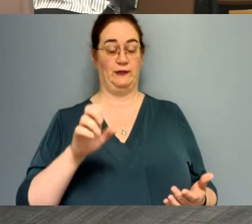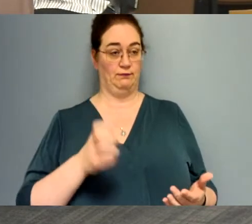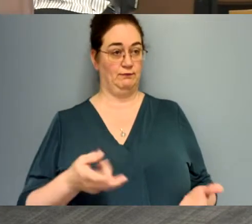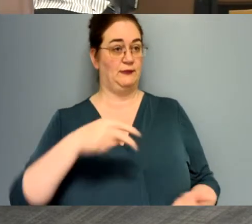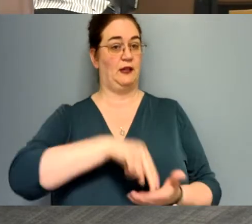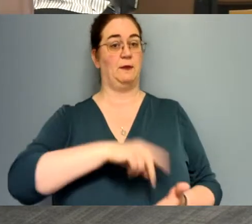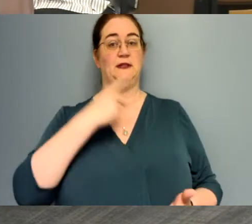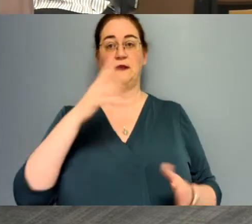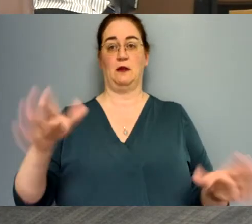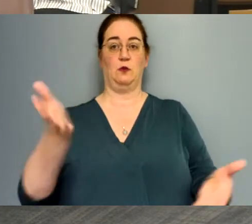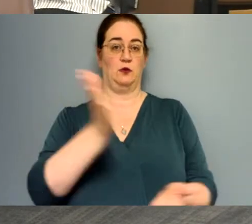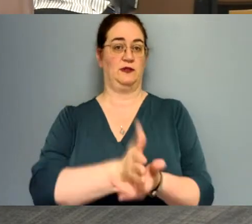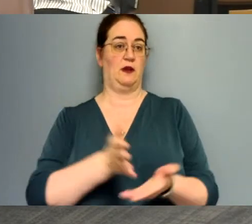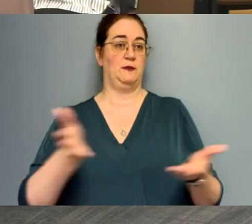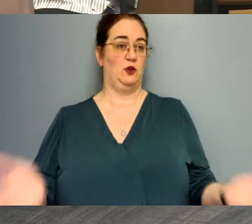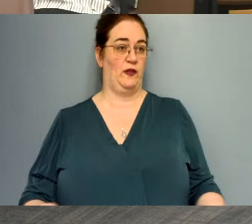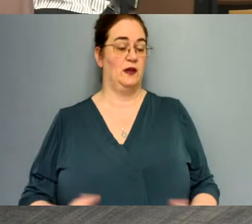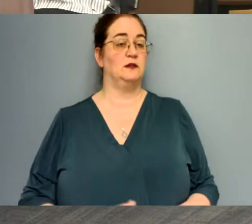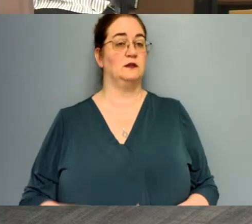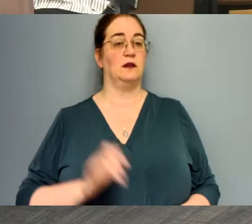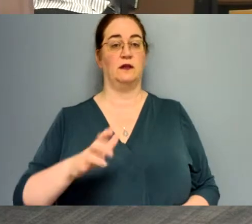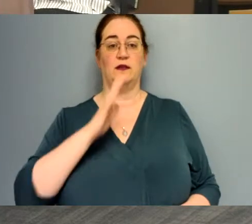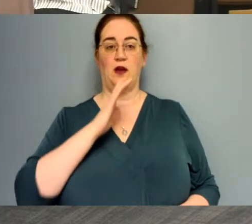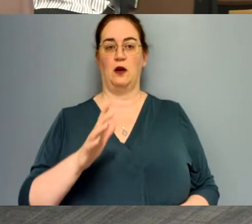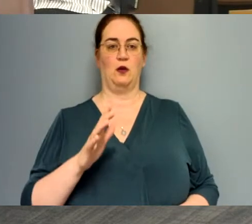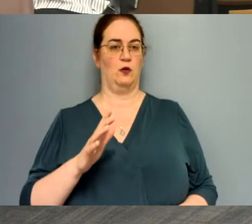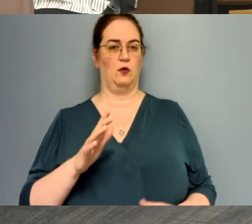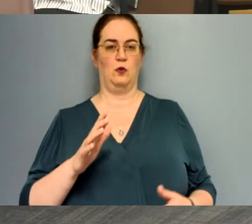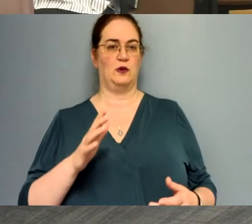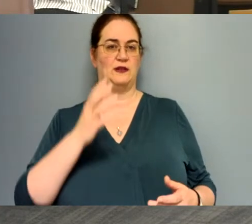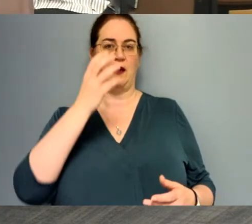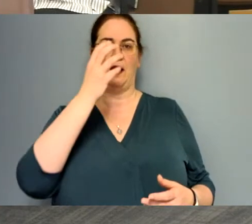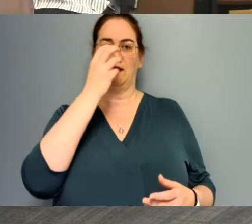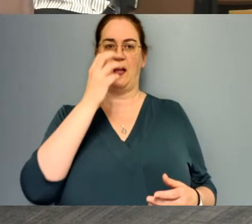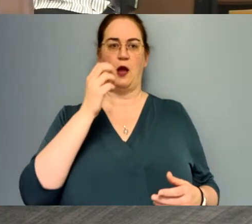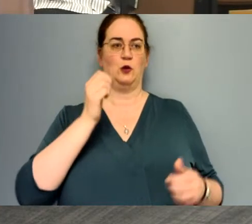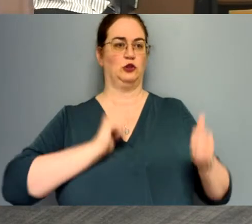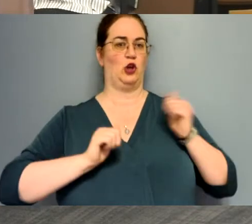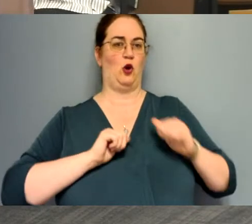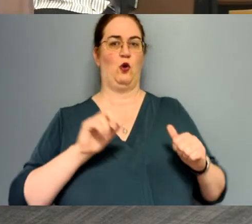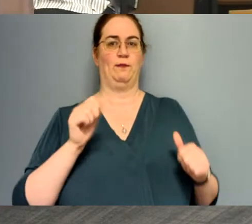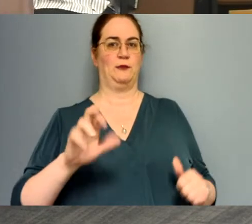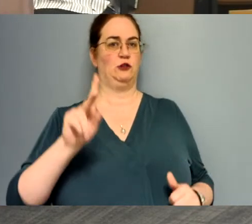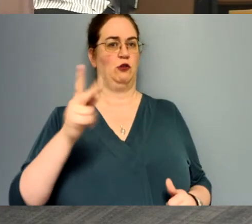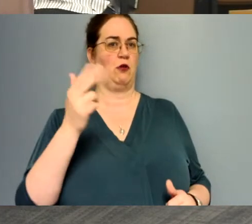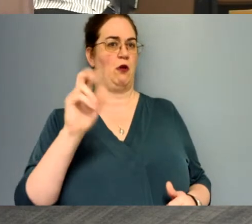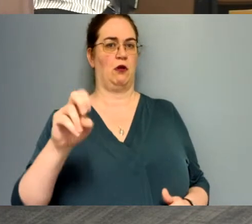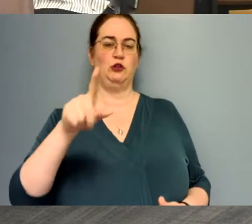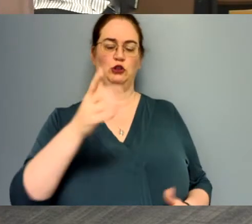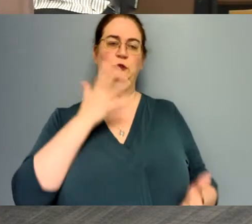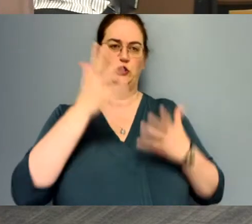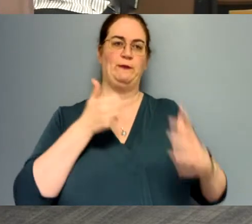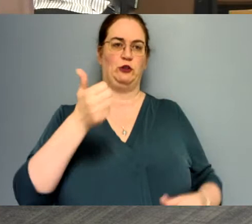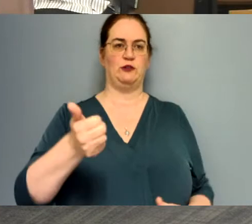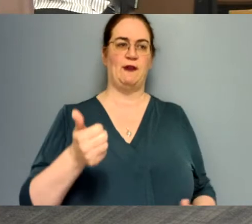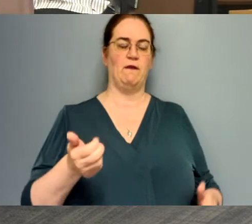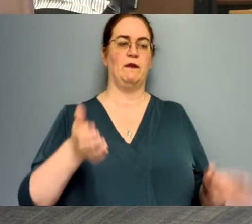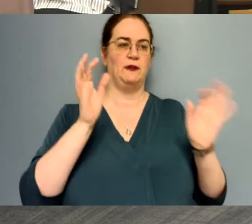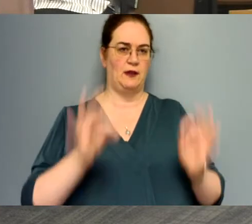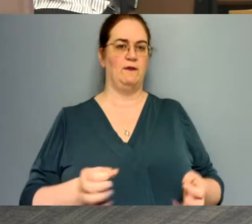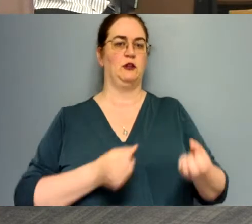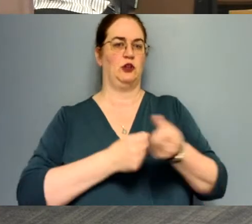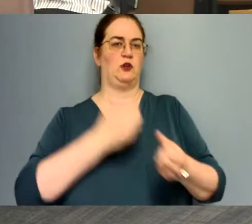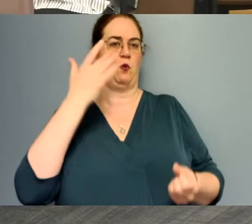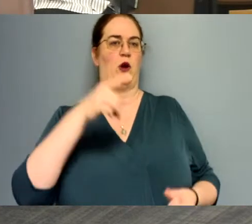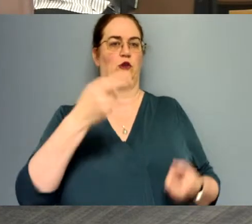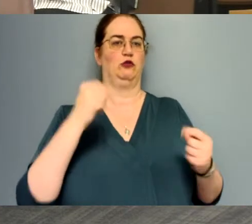saying, let's put a stop to this. That was a clown show you put on, Mr. Khan. You should be ashamed of yourself. It definitely justifies why